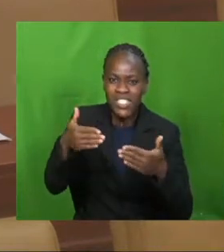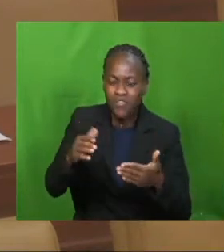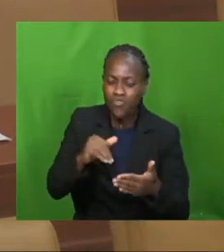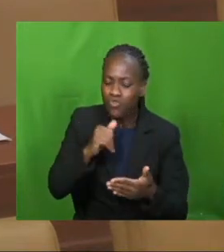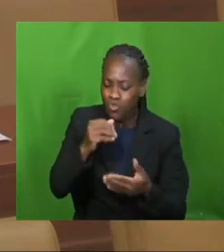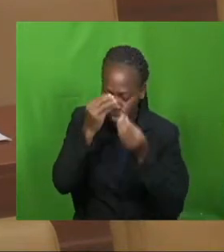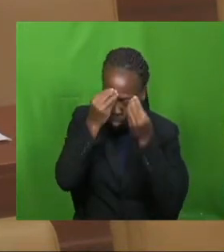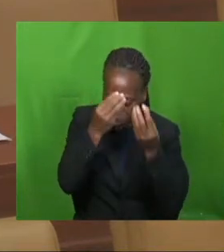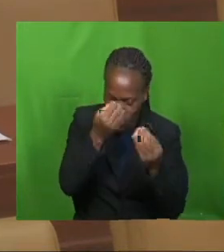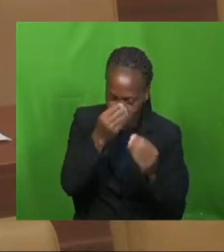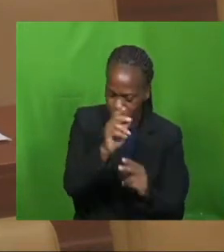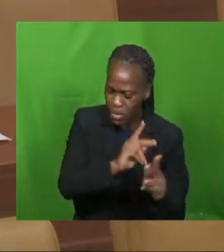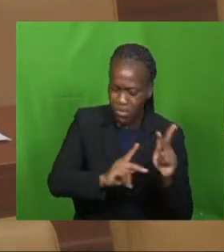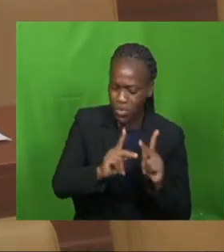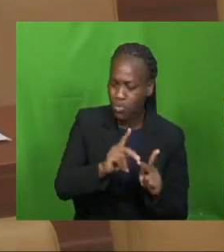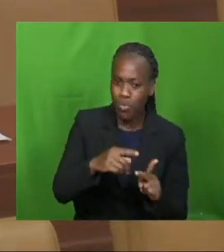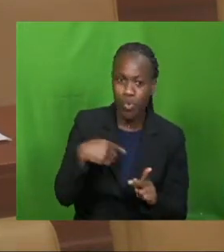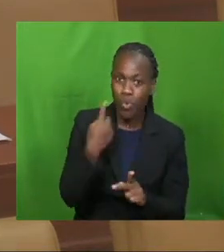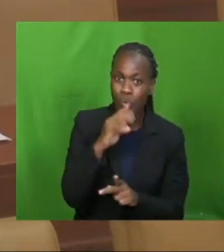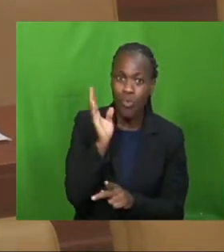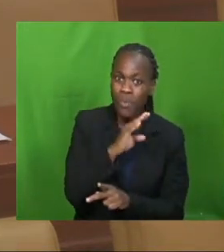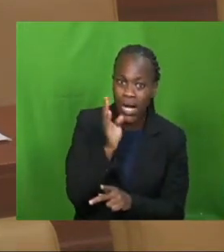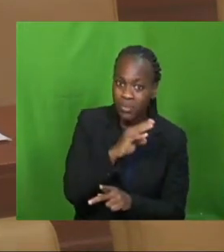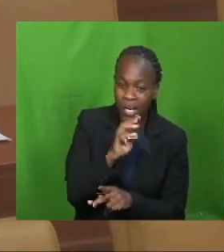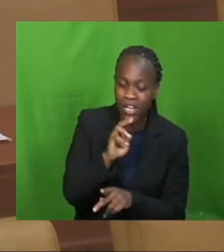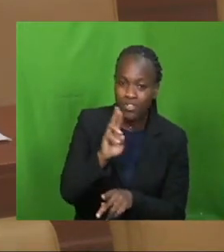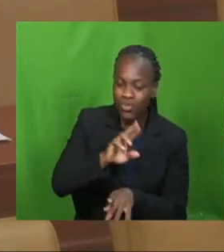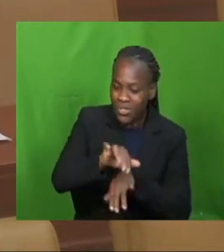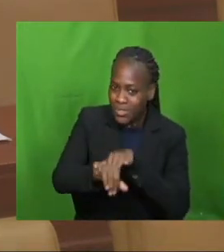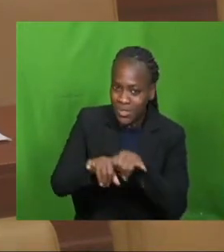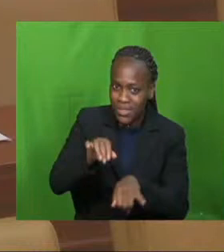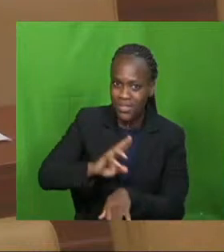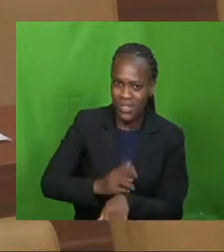such fraudsters and be careful?